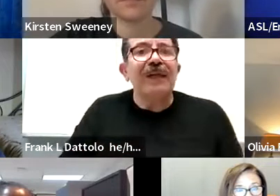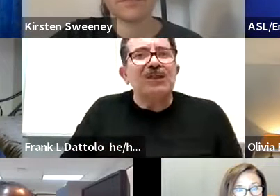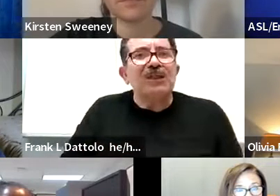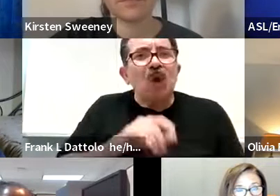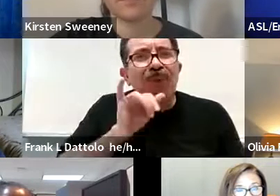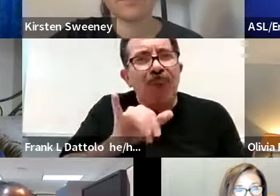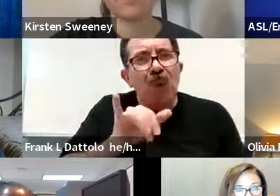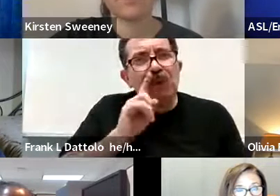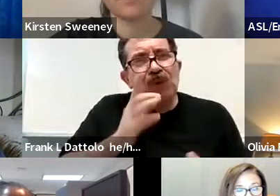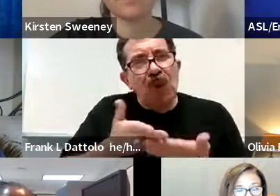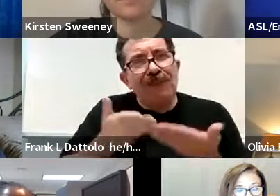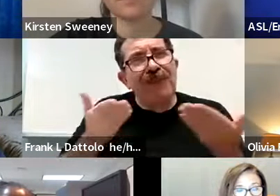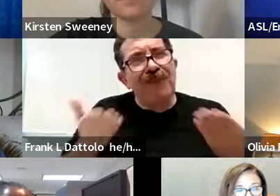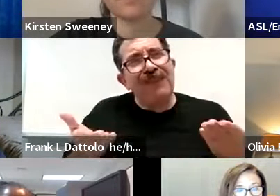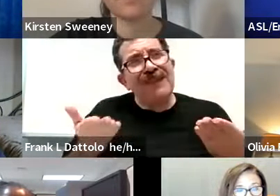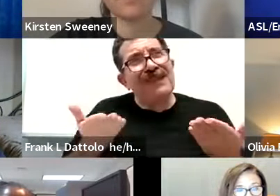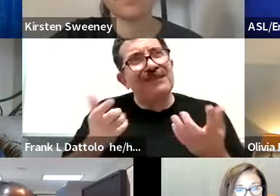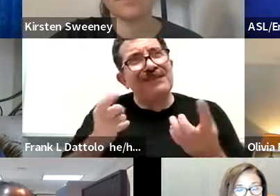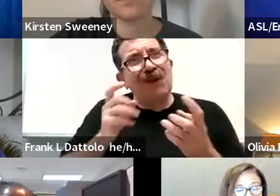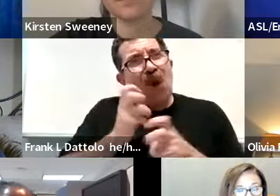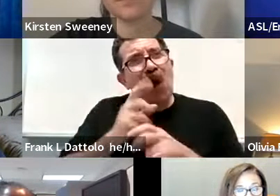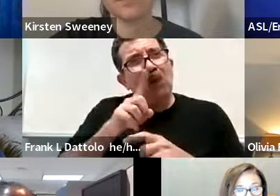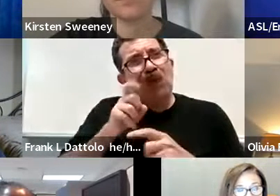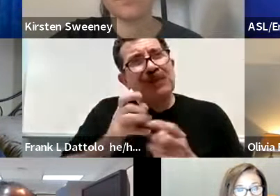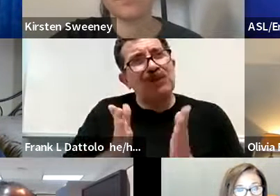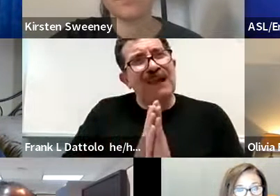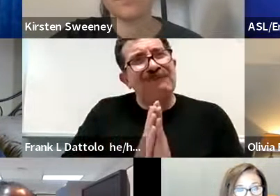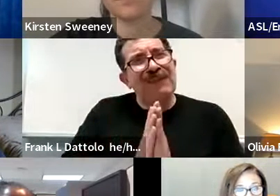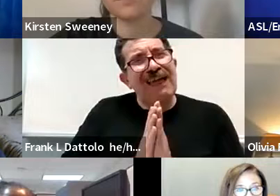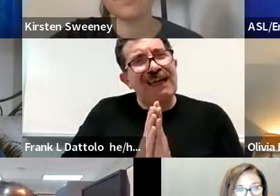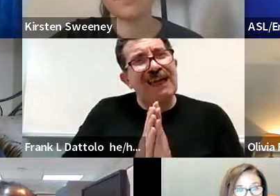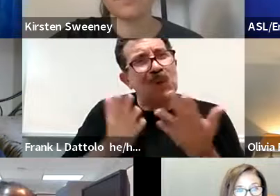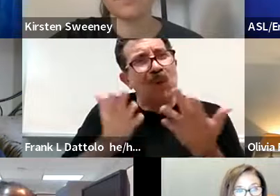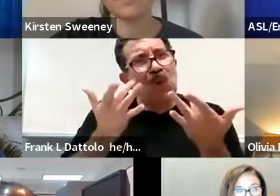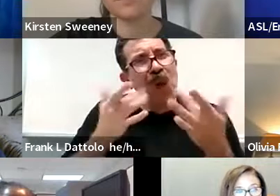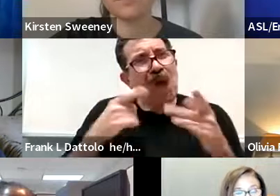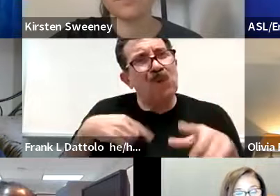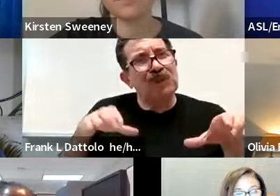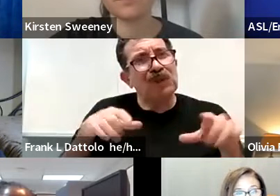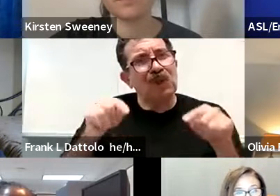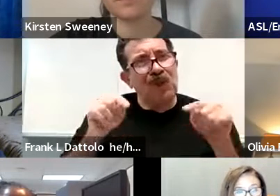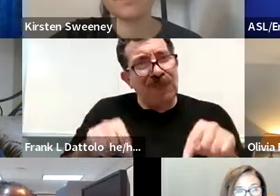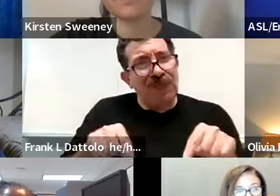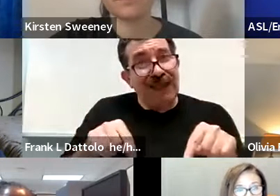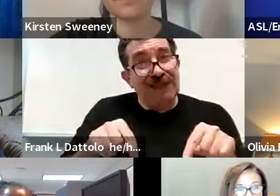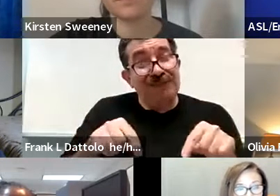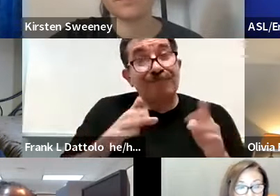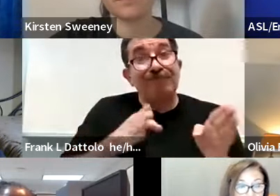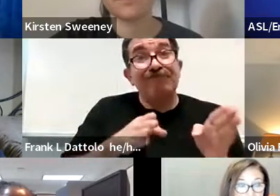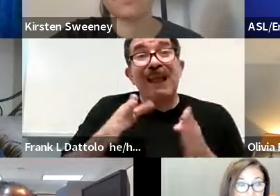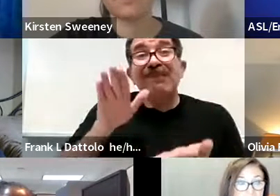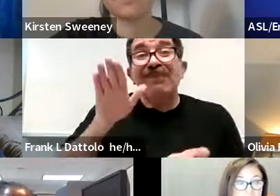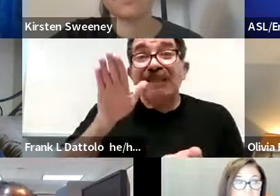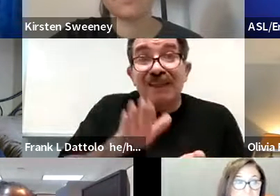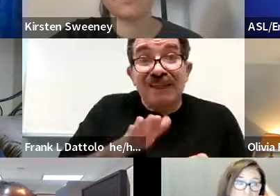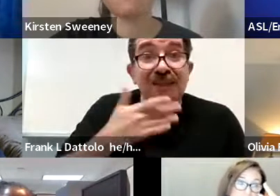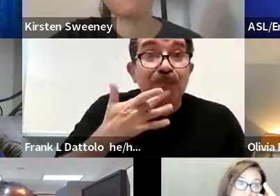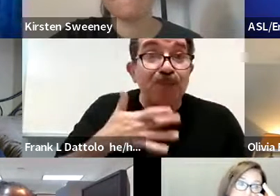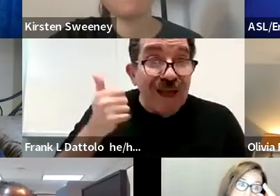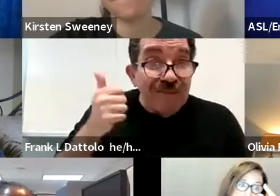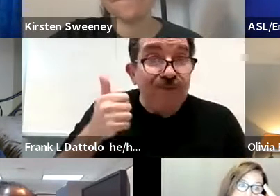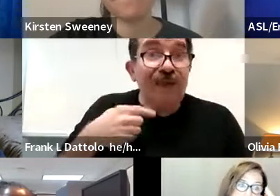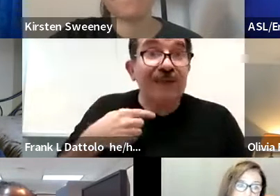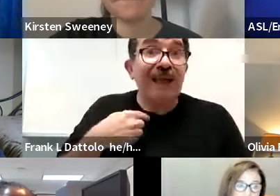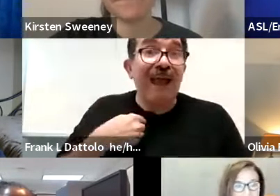want to be participants in that as well. So it's really a kind of a hard question to ask